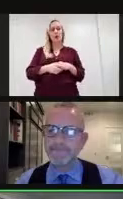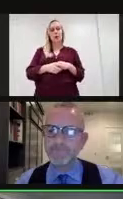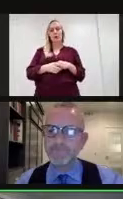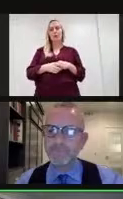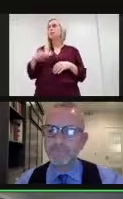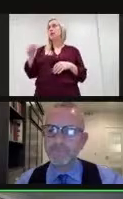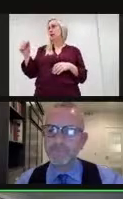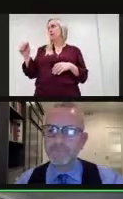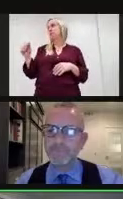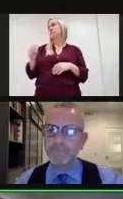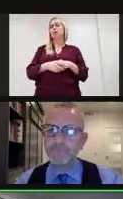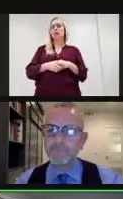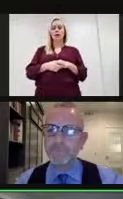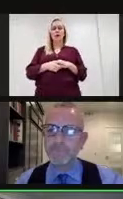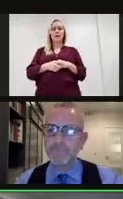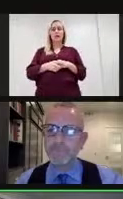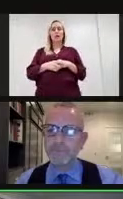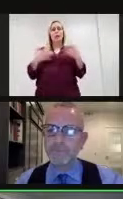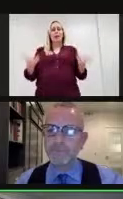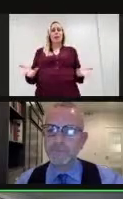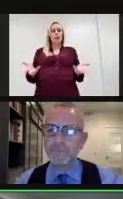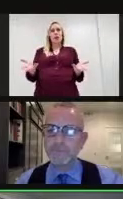Yes. Culturally.